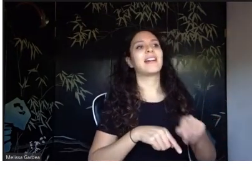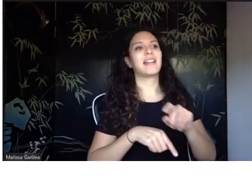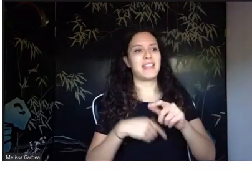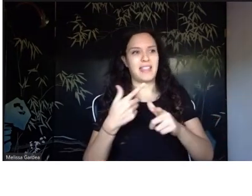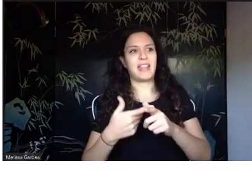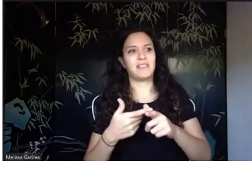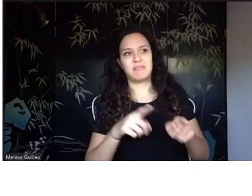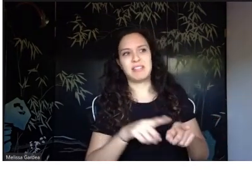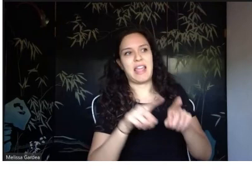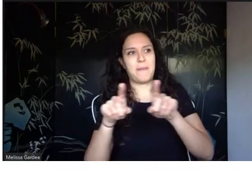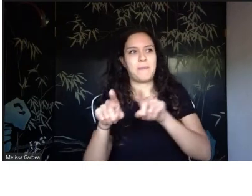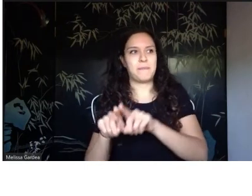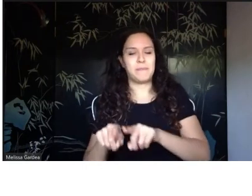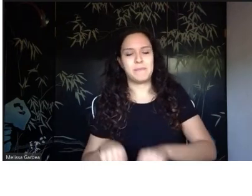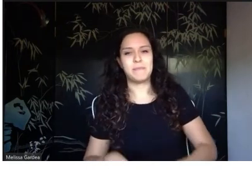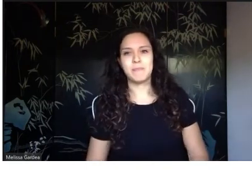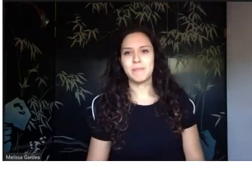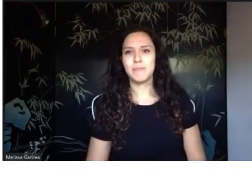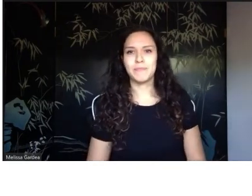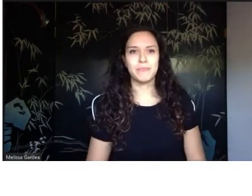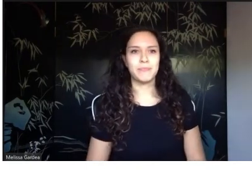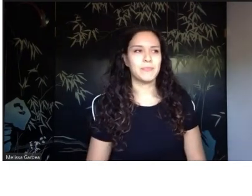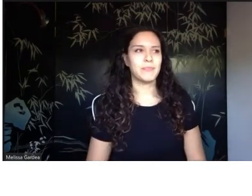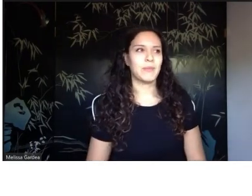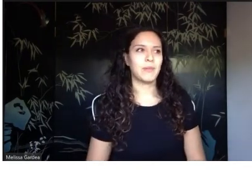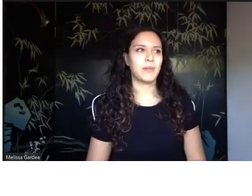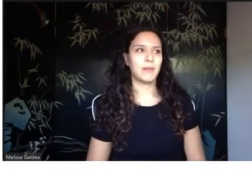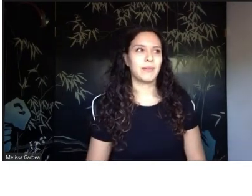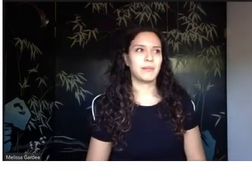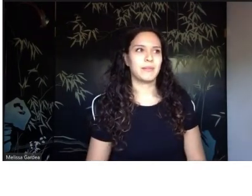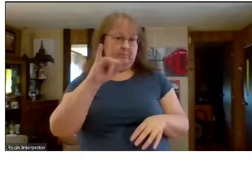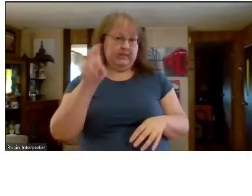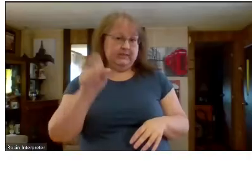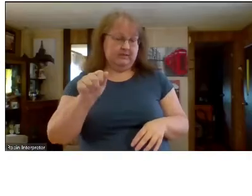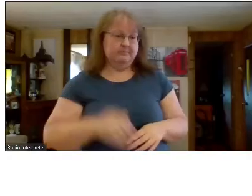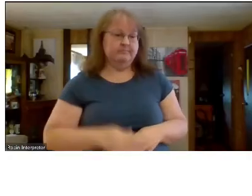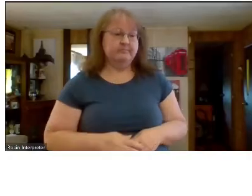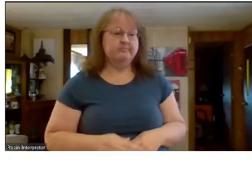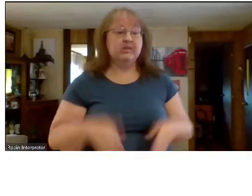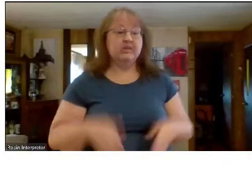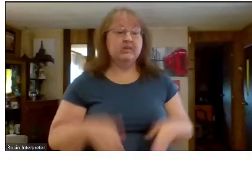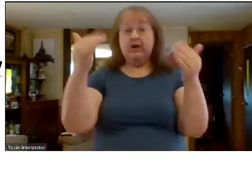approximately 169 out of 400 will also choose pizza.